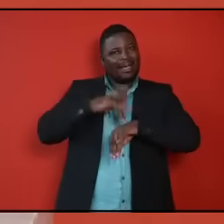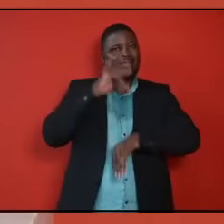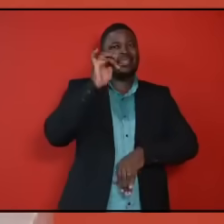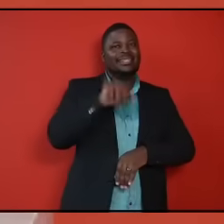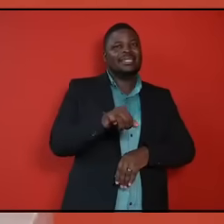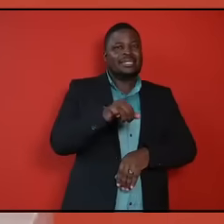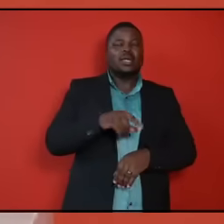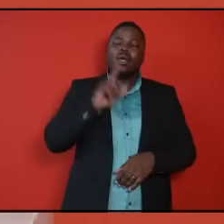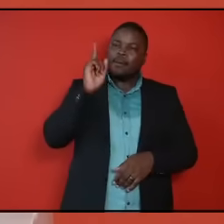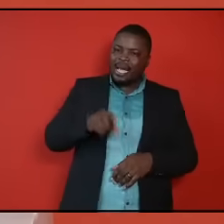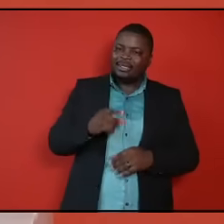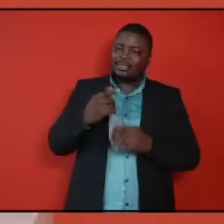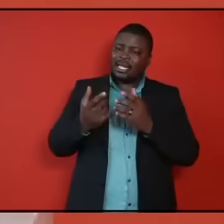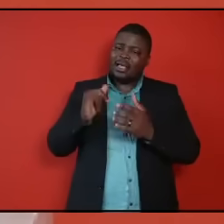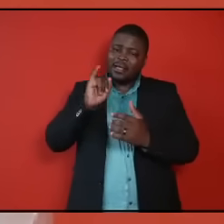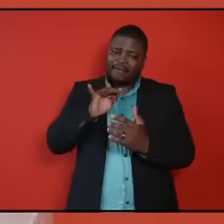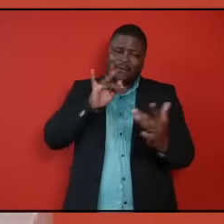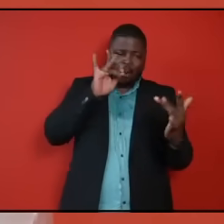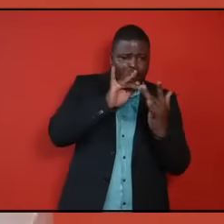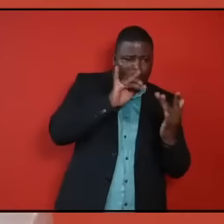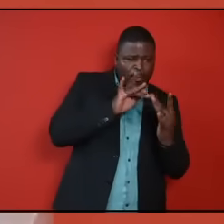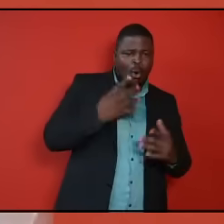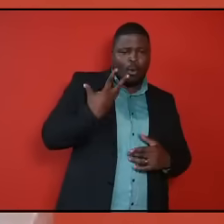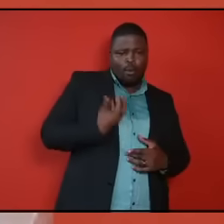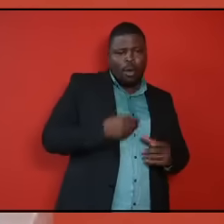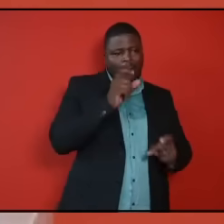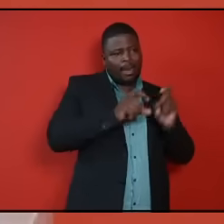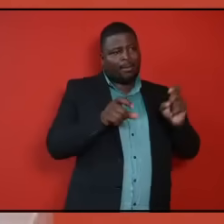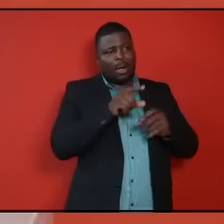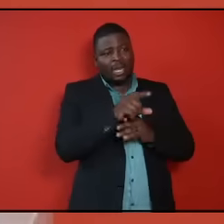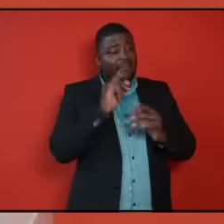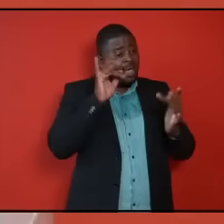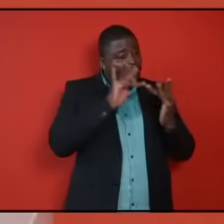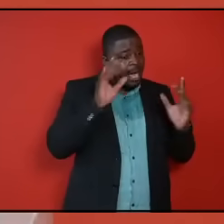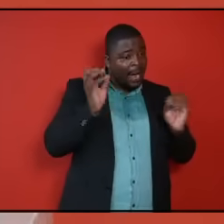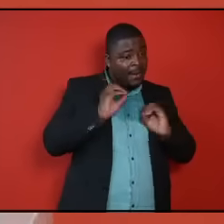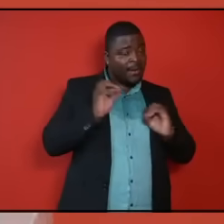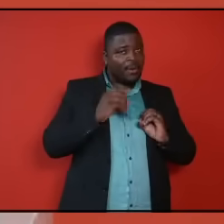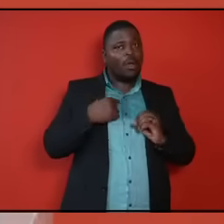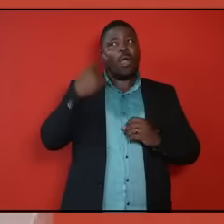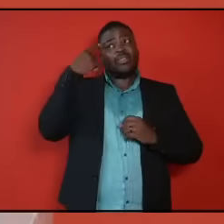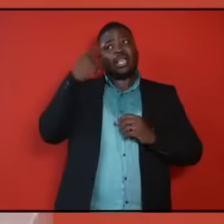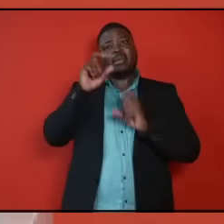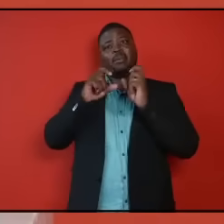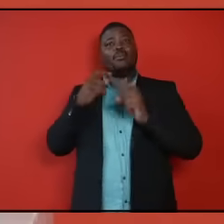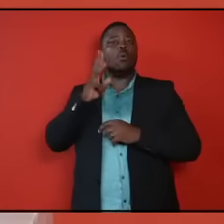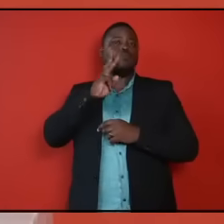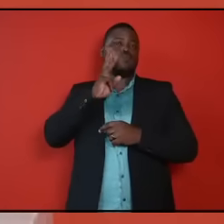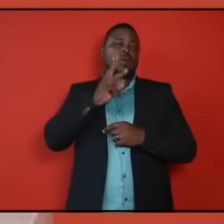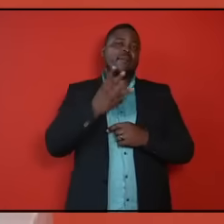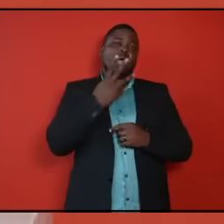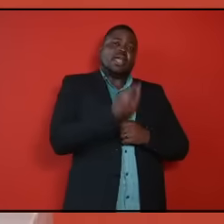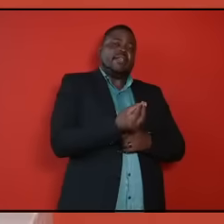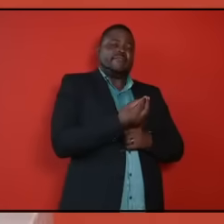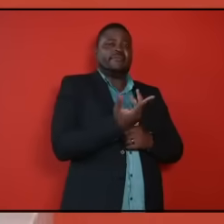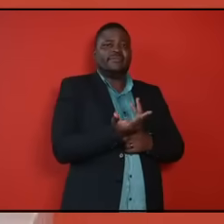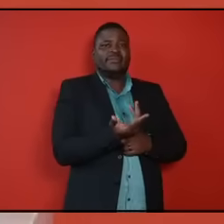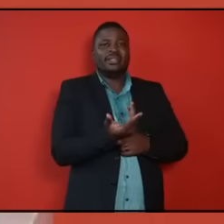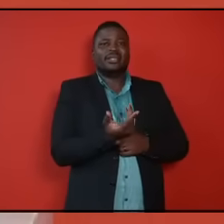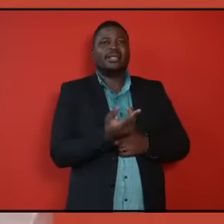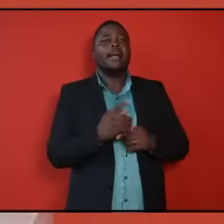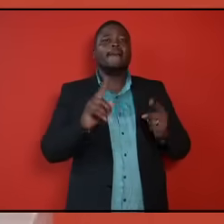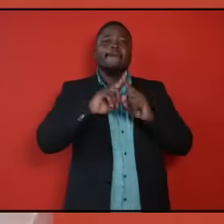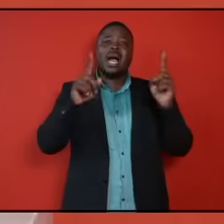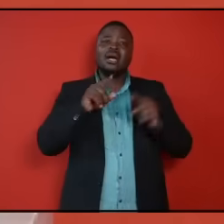on the ground, you will think everybody has got water, including the people of Midrand. And when we ask, why do you say people of